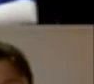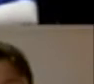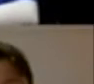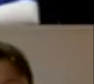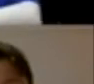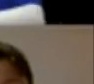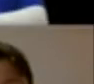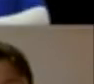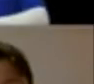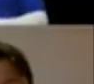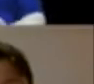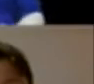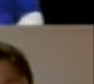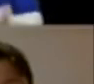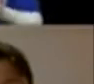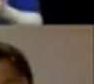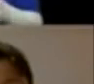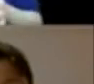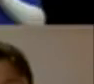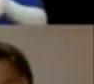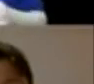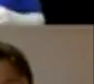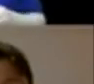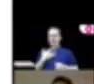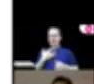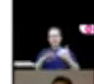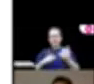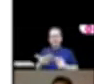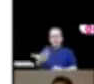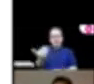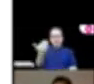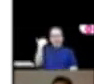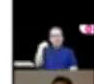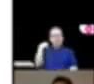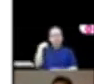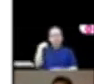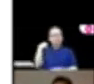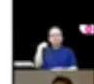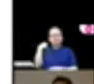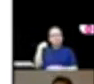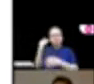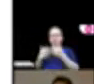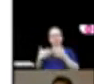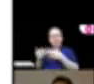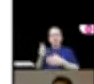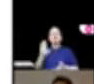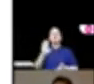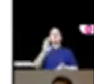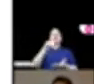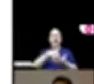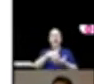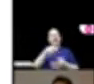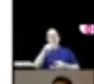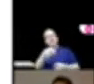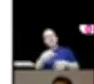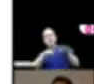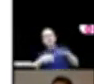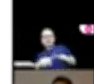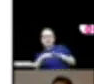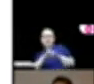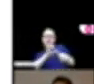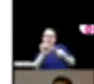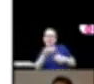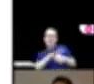It doesn't matter what one has gone through, but you'll be looking at yourself that, you know what, I'm going to a better place. This is what they have told